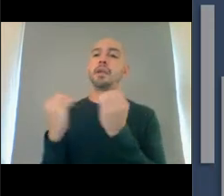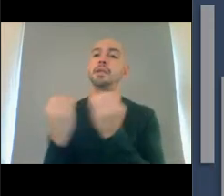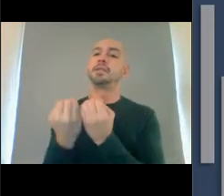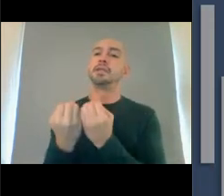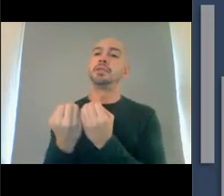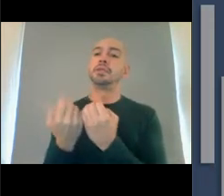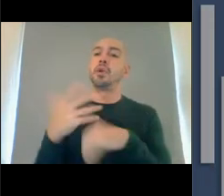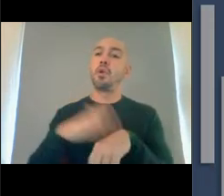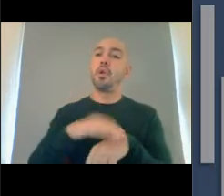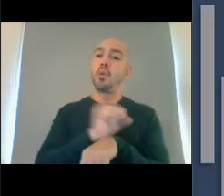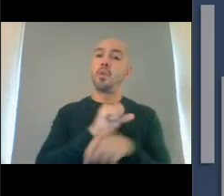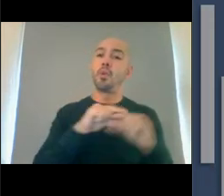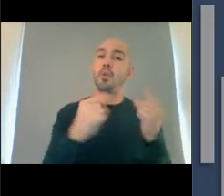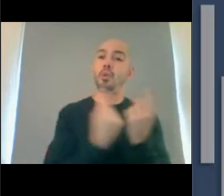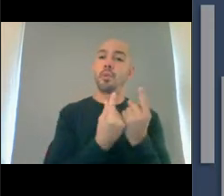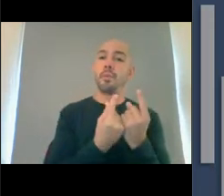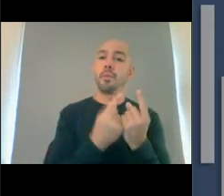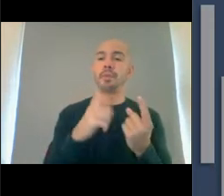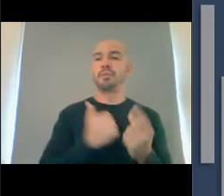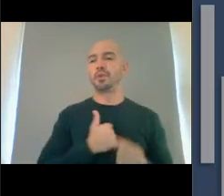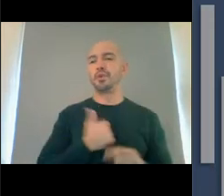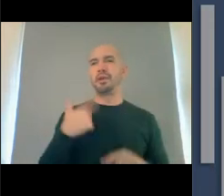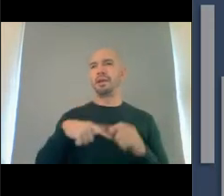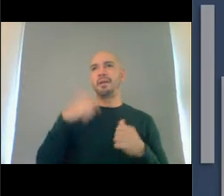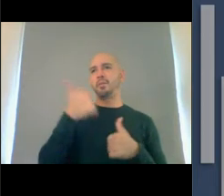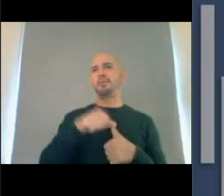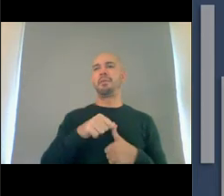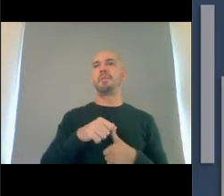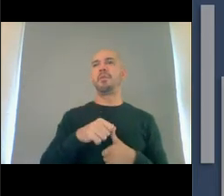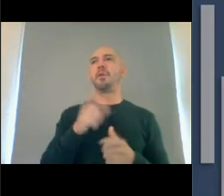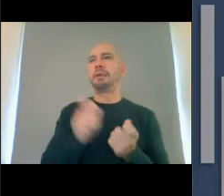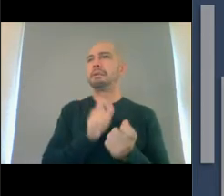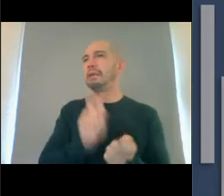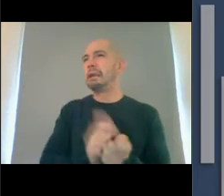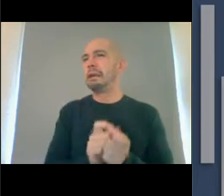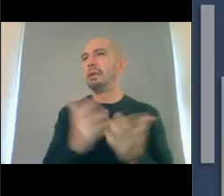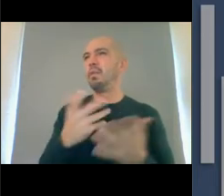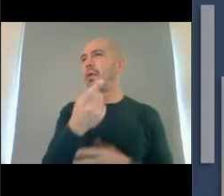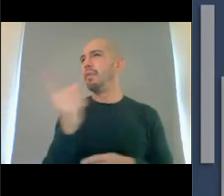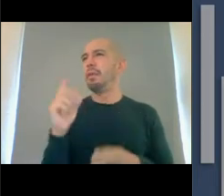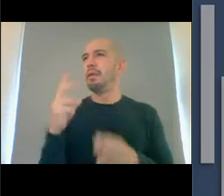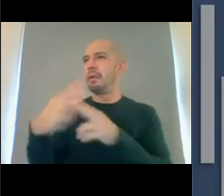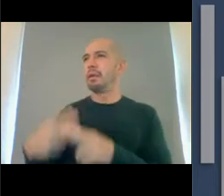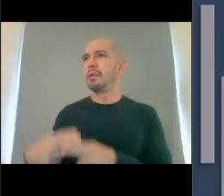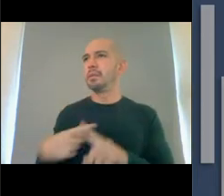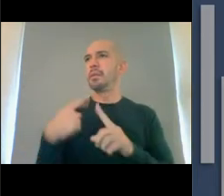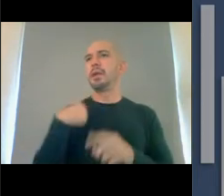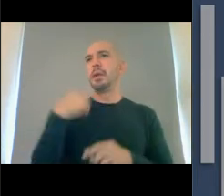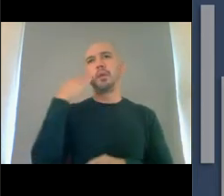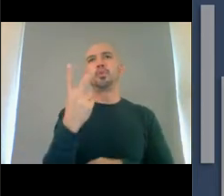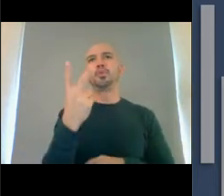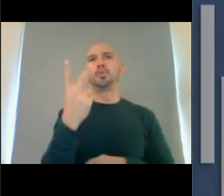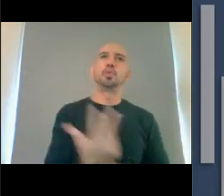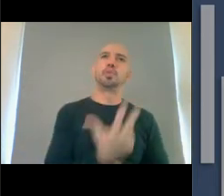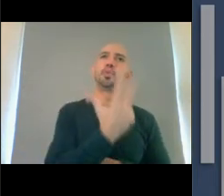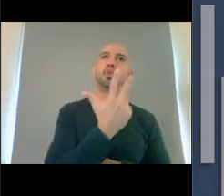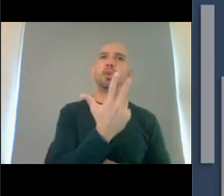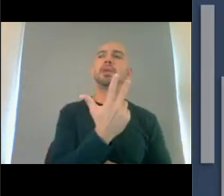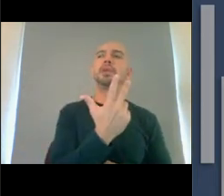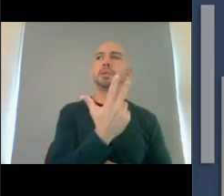the work group and i'm sorry because i can't remember exactly what they are right now but i know there's like two or three of them and